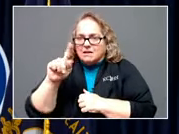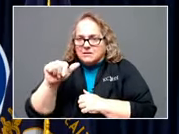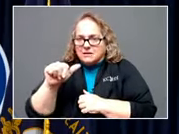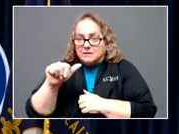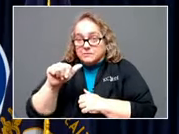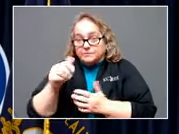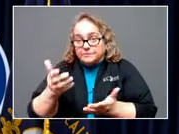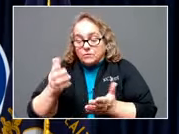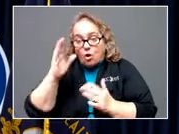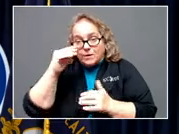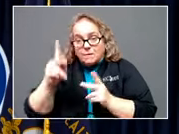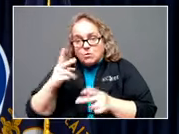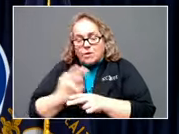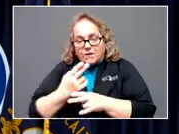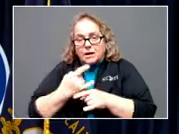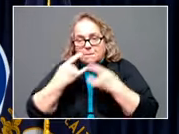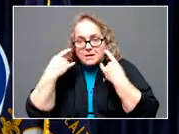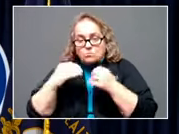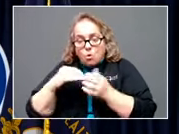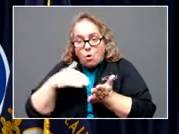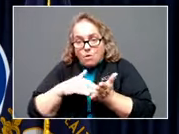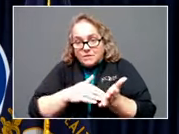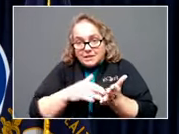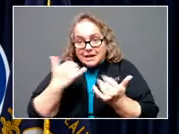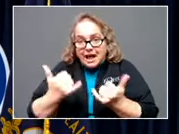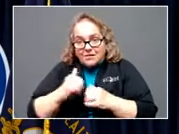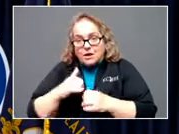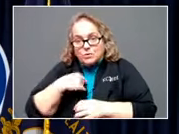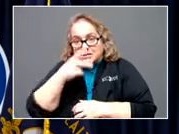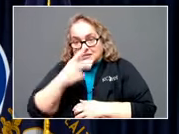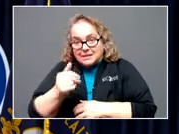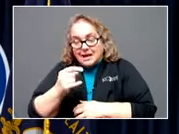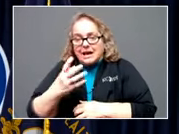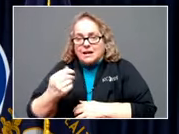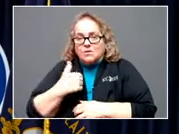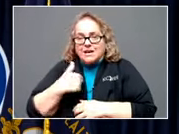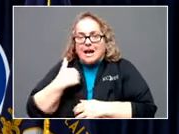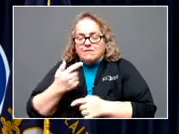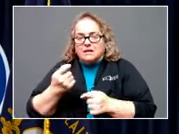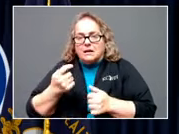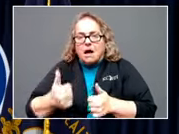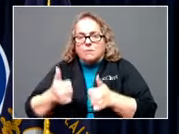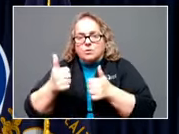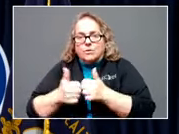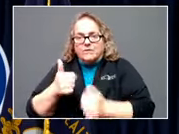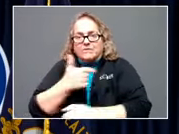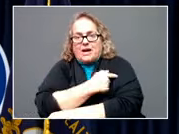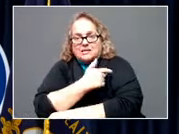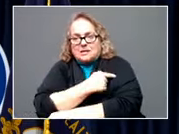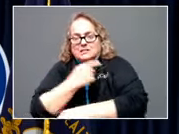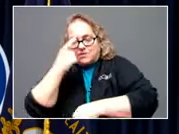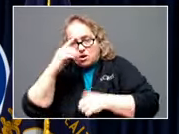wearing masks more often now that we are seeing this, and we have an uptick in vaccinations. I think all of those